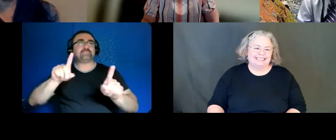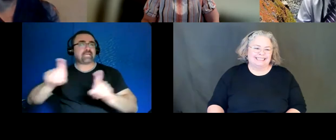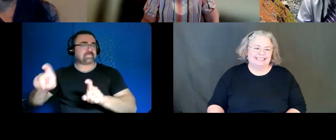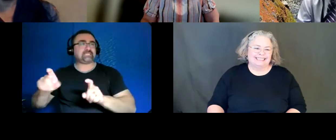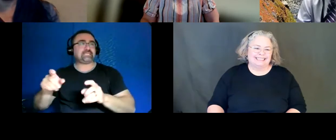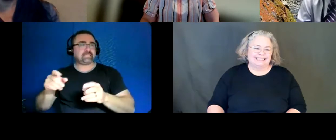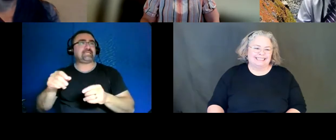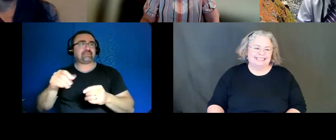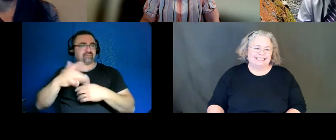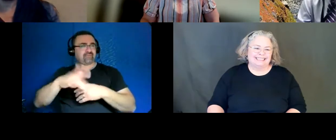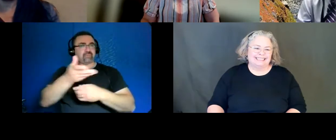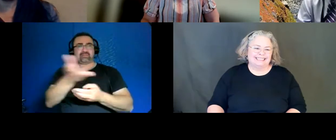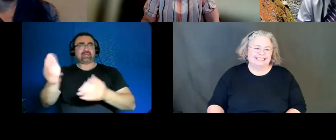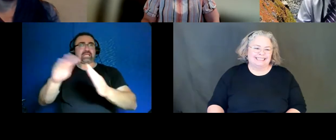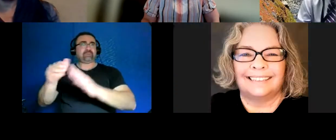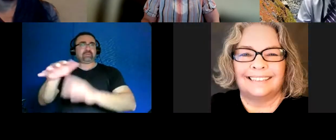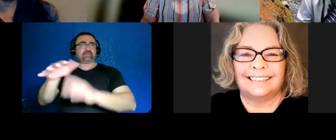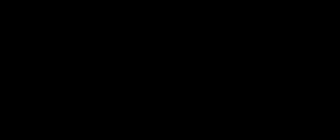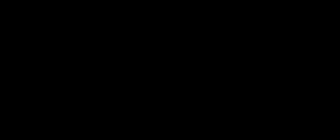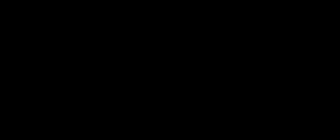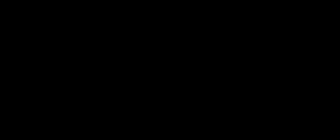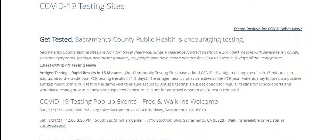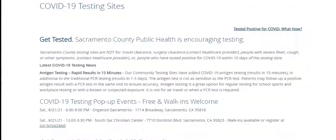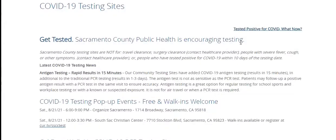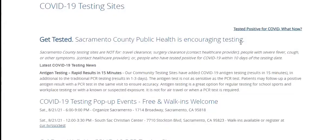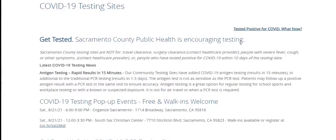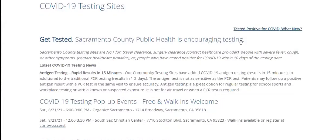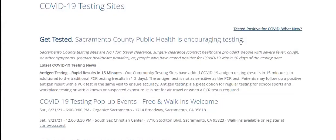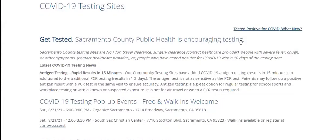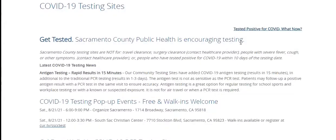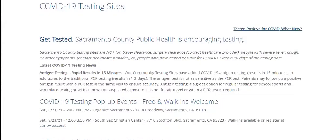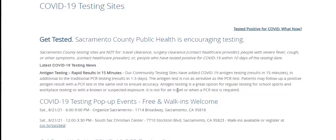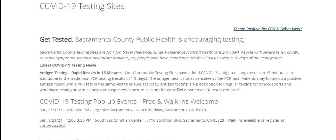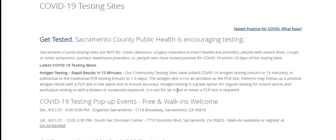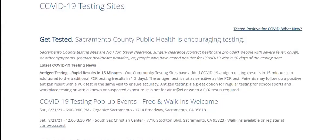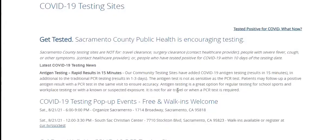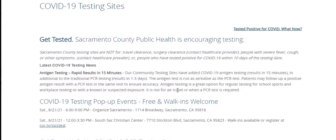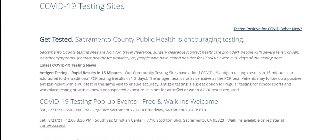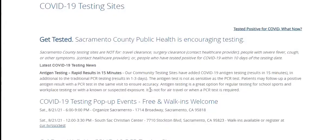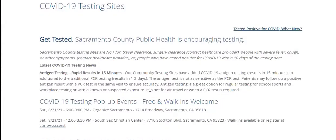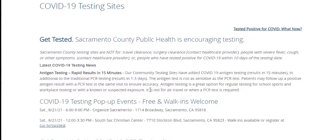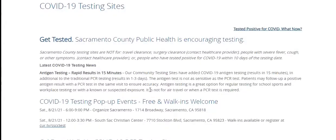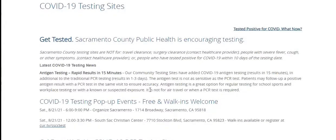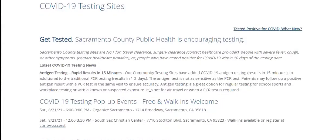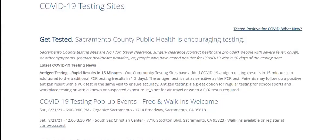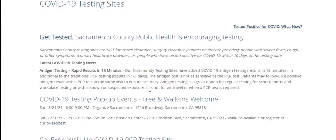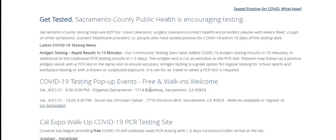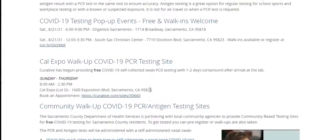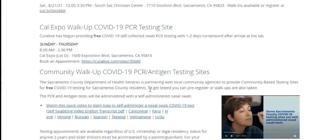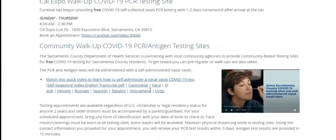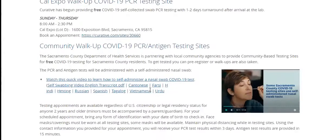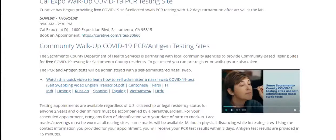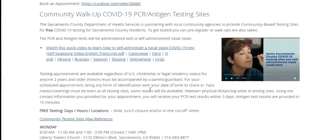the community. So Sacramento County has a number of testing sites that are available, and there are other